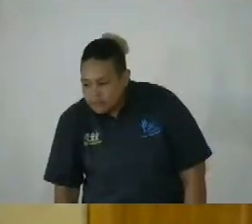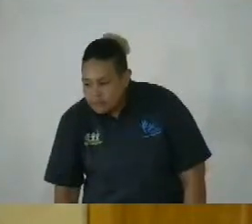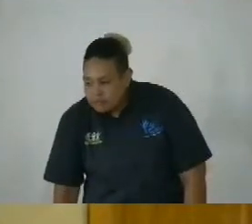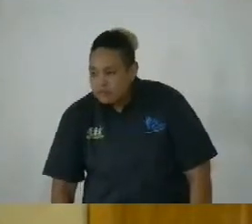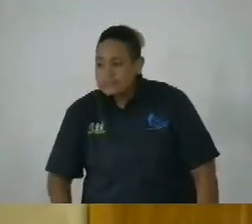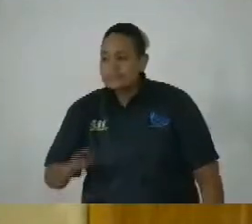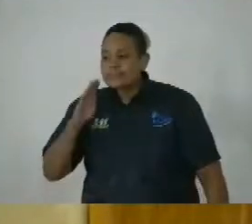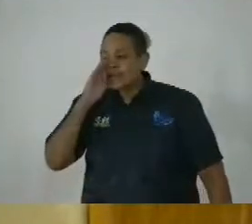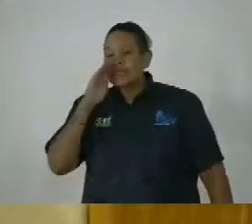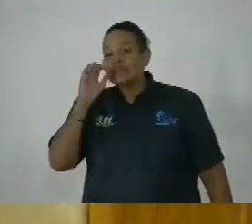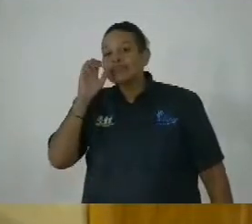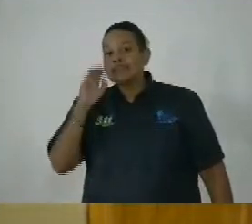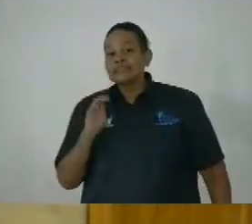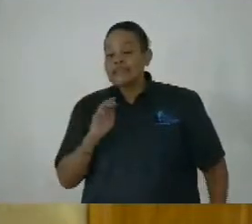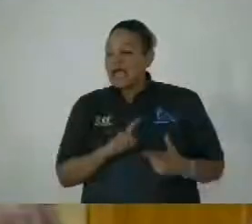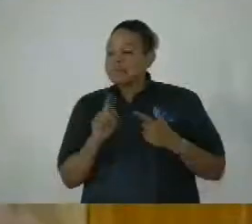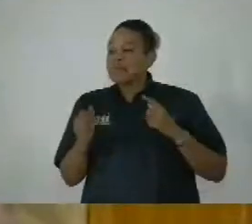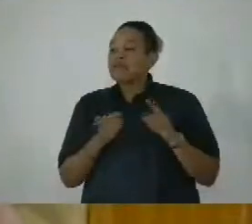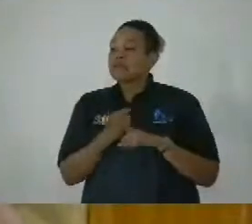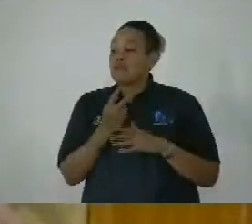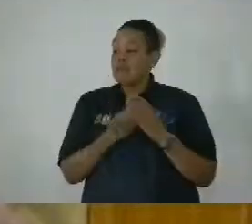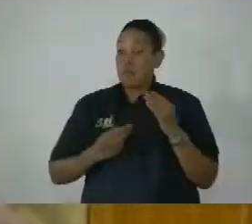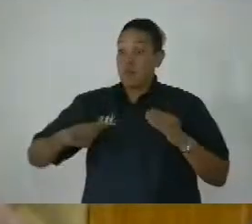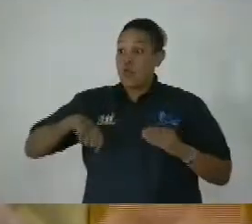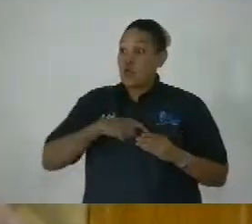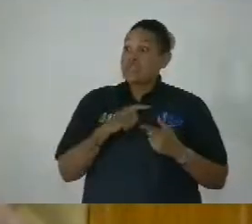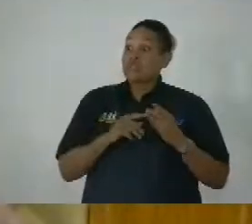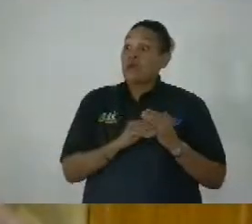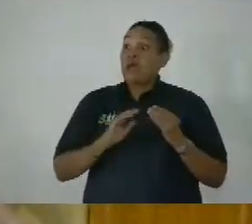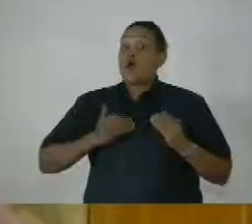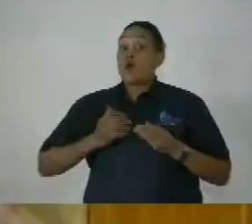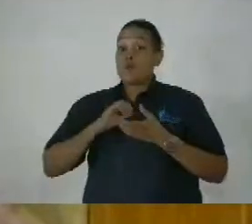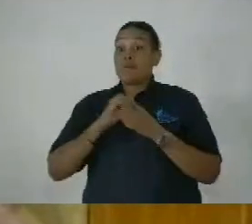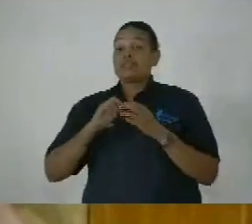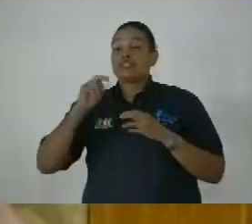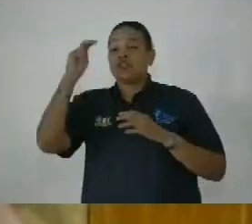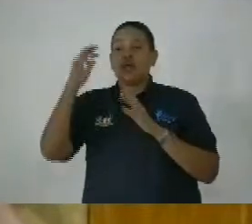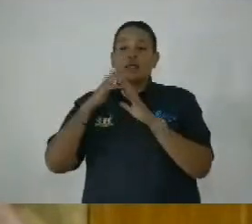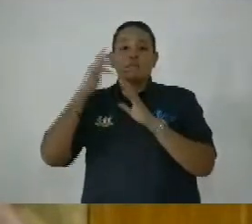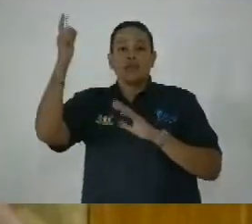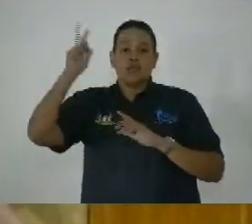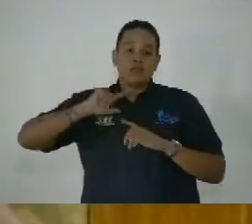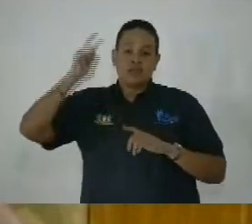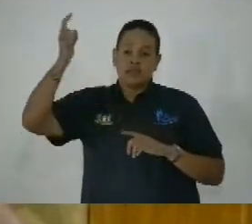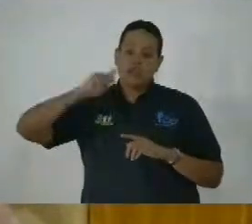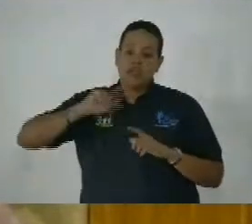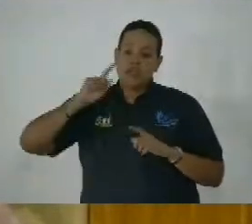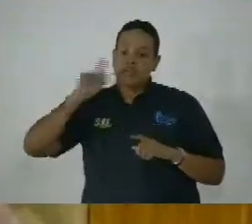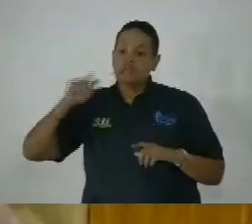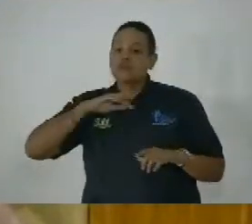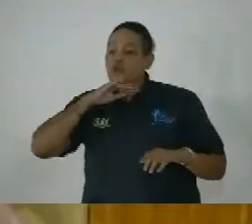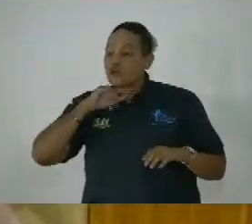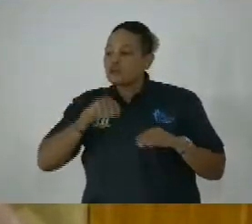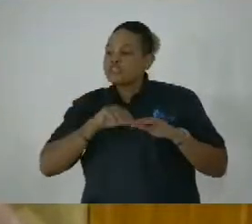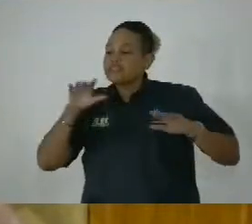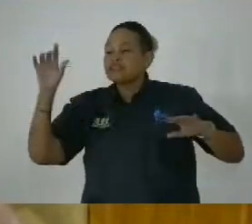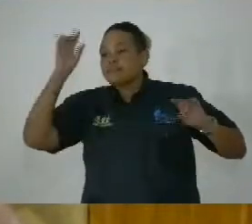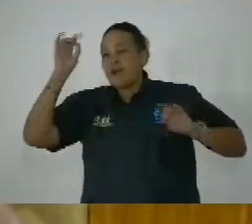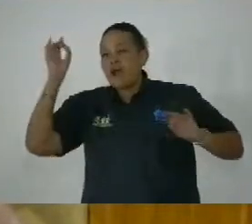scamming affects both us and our partners in North America, and it's the most corrosive and insidious